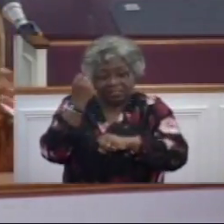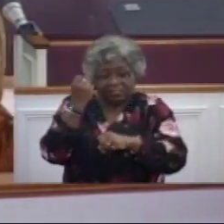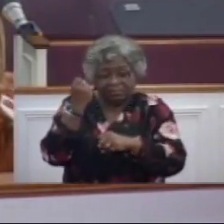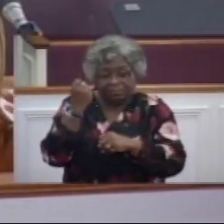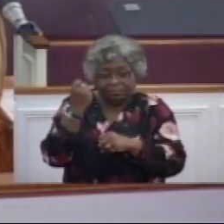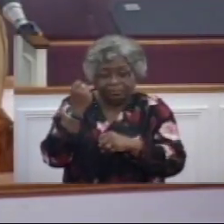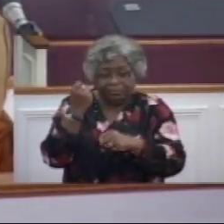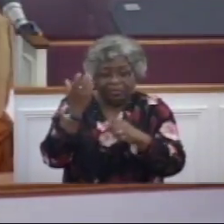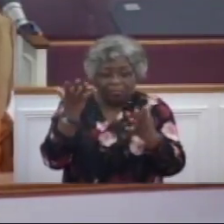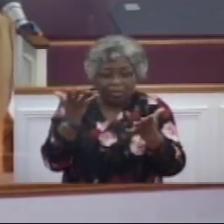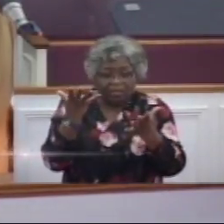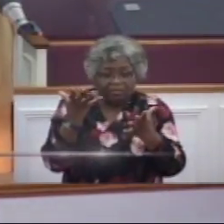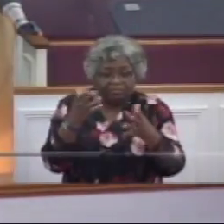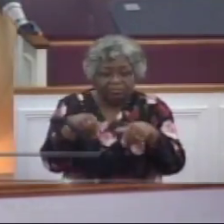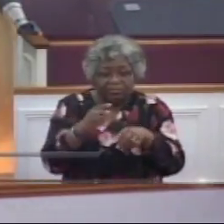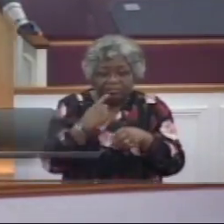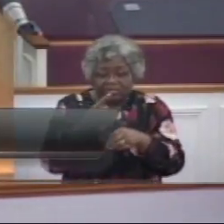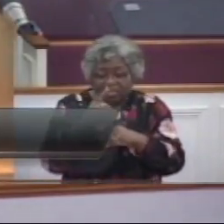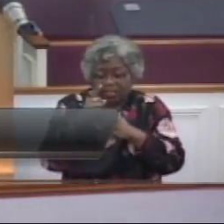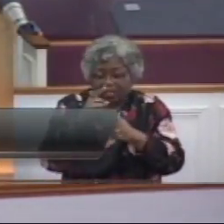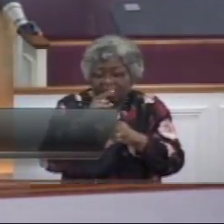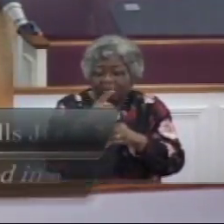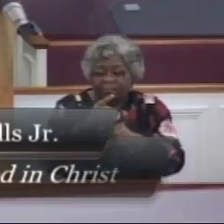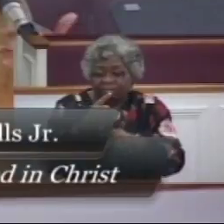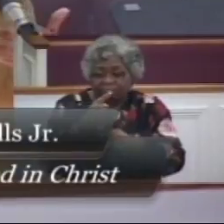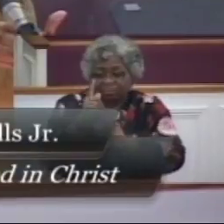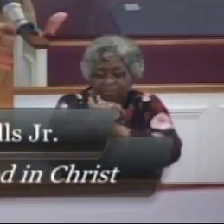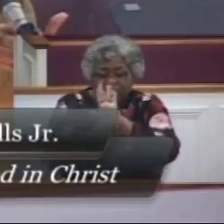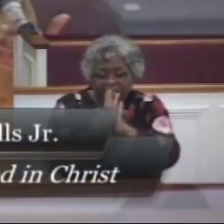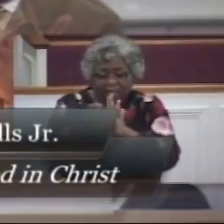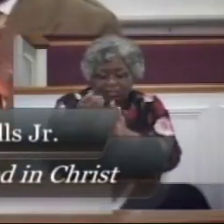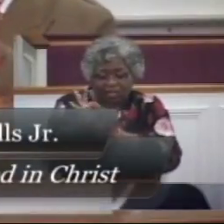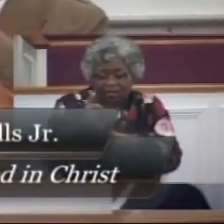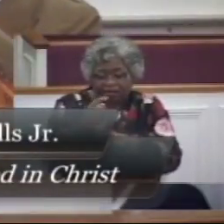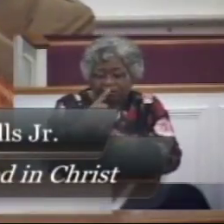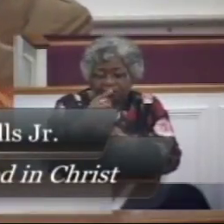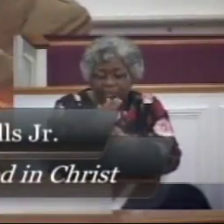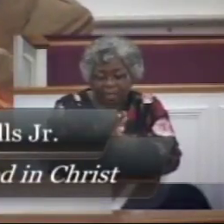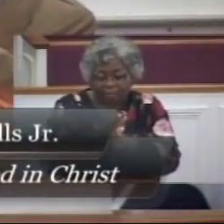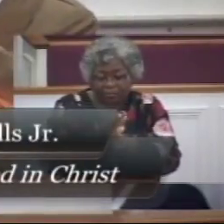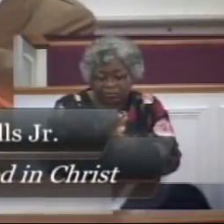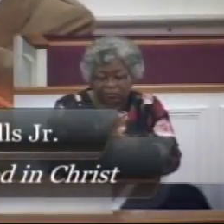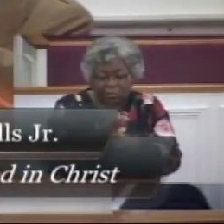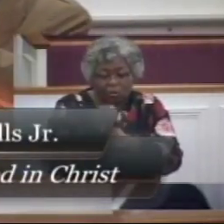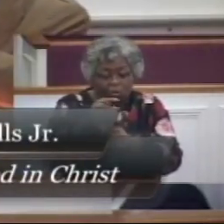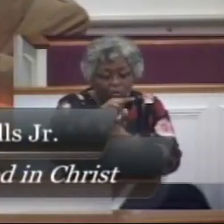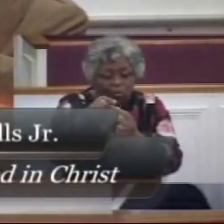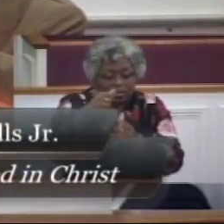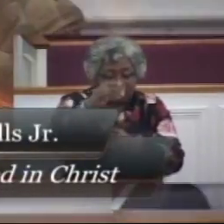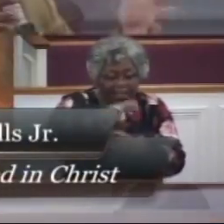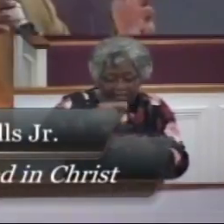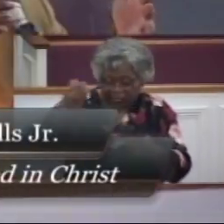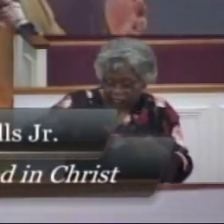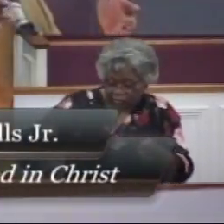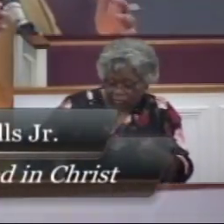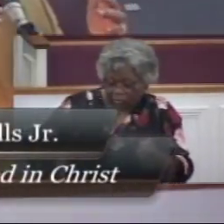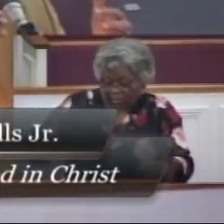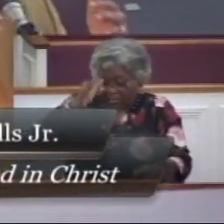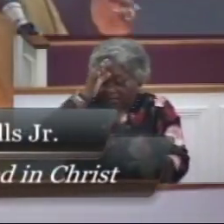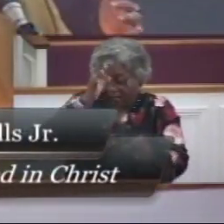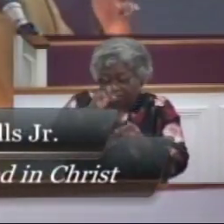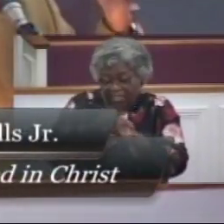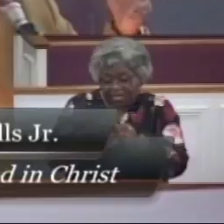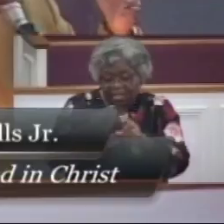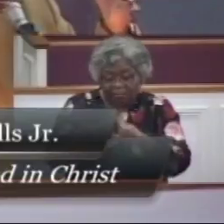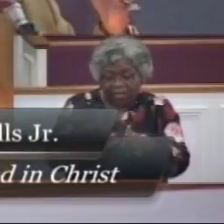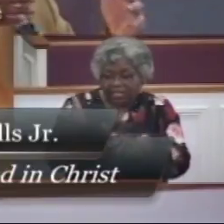to the age of the promise. The age of the promise was a time when God introduced faith, but